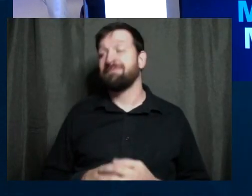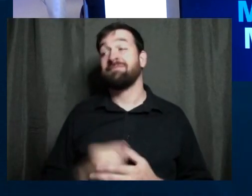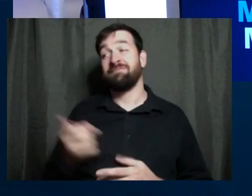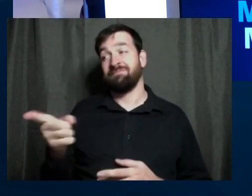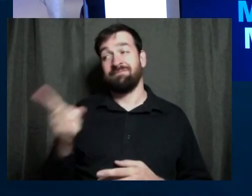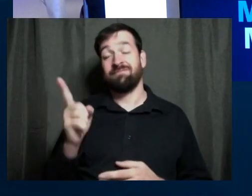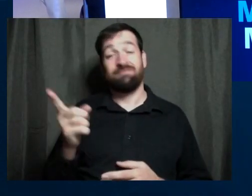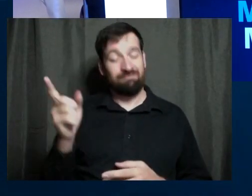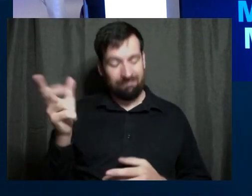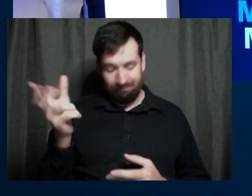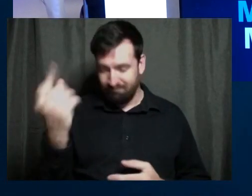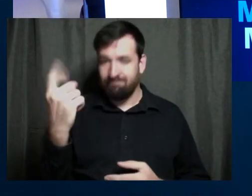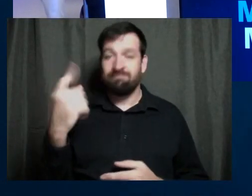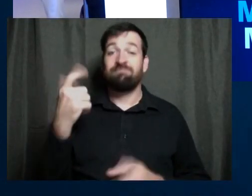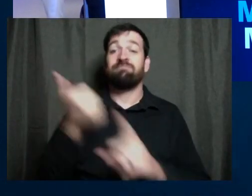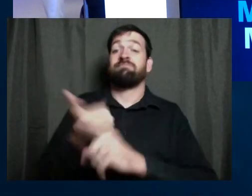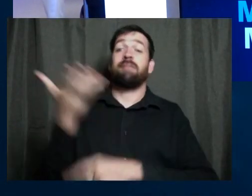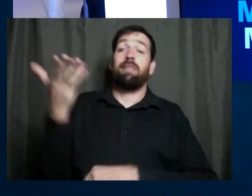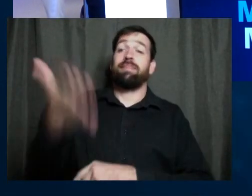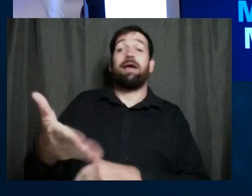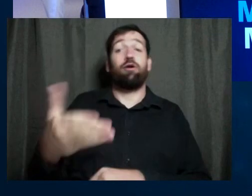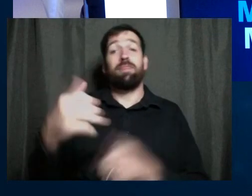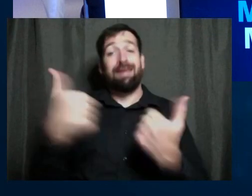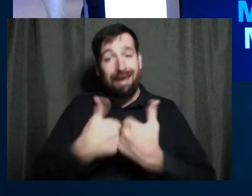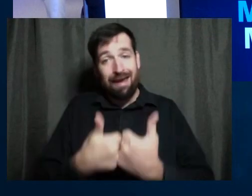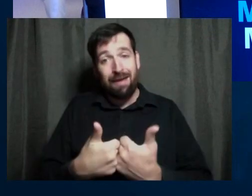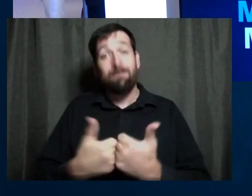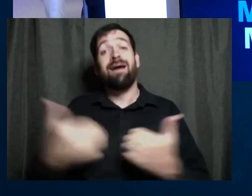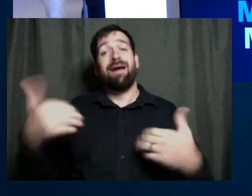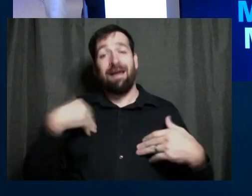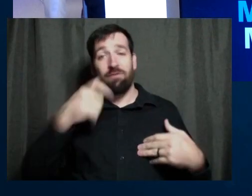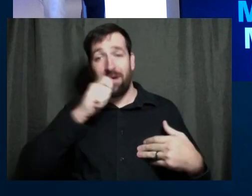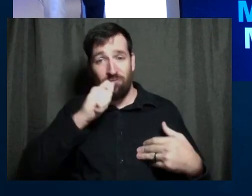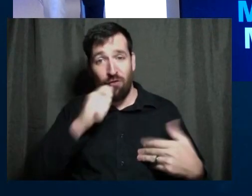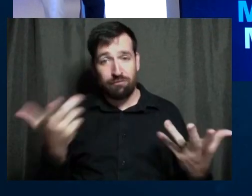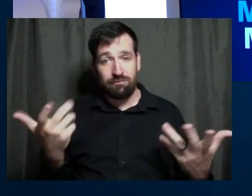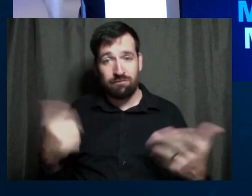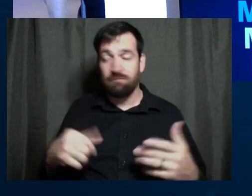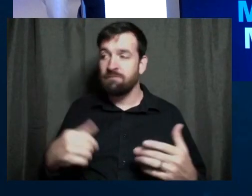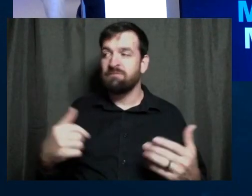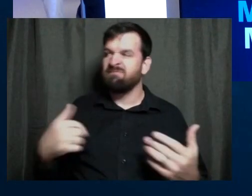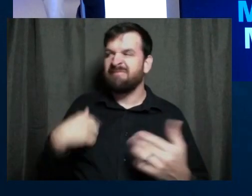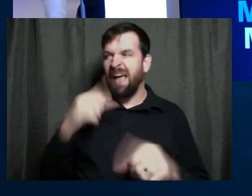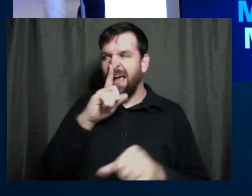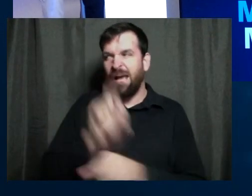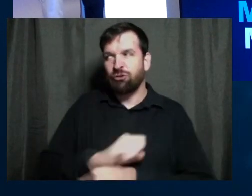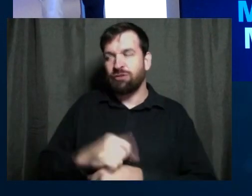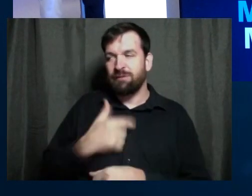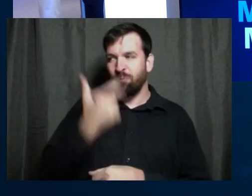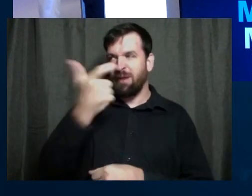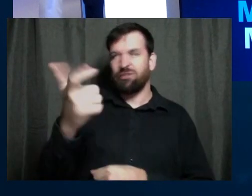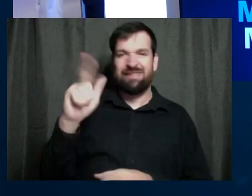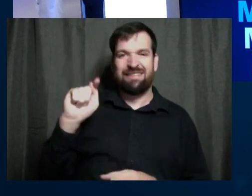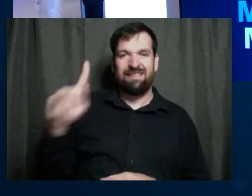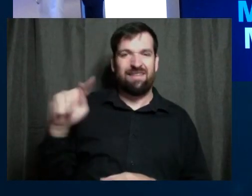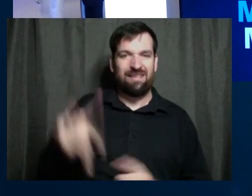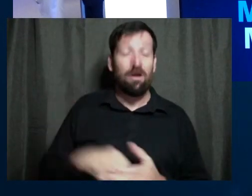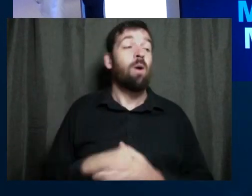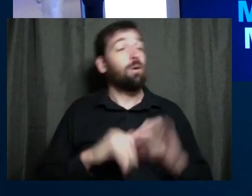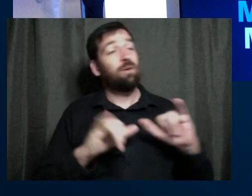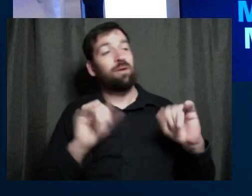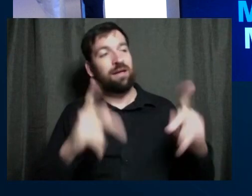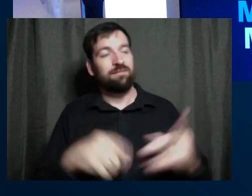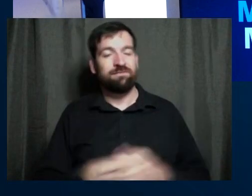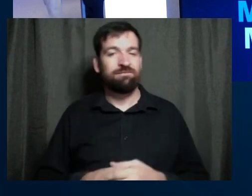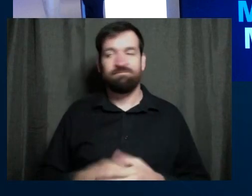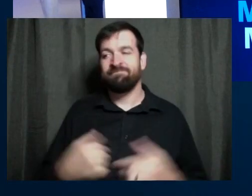were at the game and have a microphone, so you're more qualified than me. In Yeah, both of those I was aspects actually right at my now. TV set last night. It was better. Okay. It wasn't wet. I was